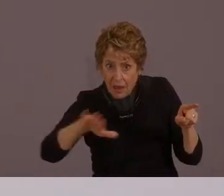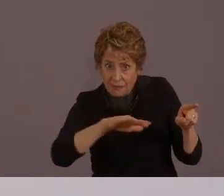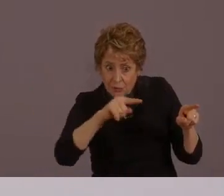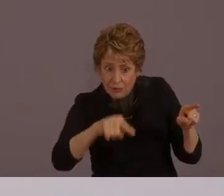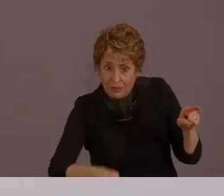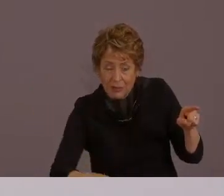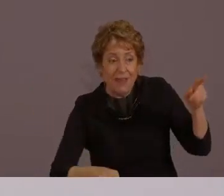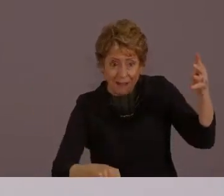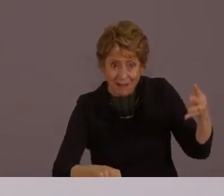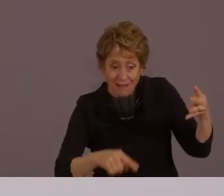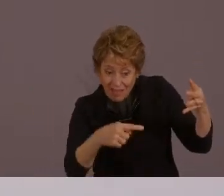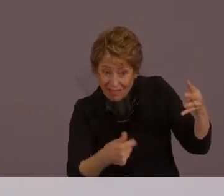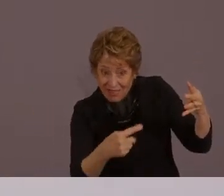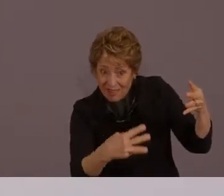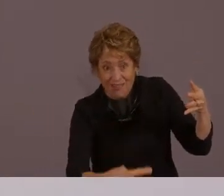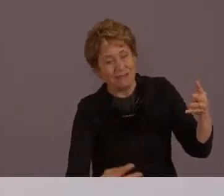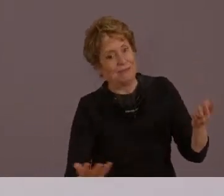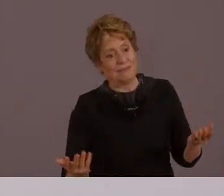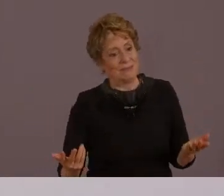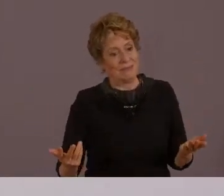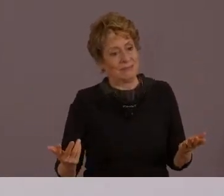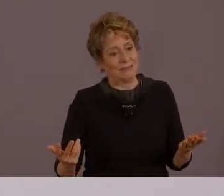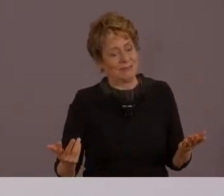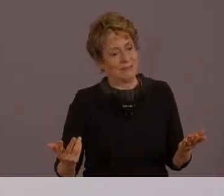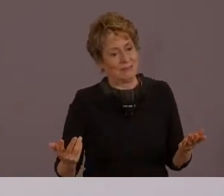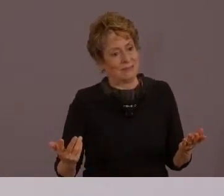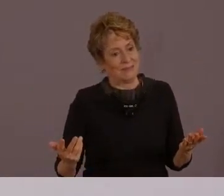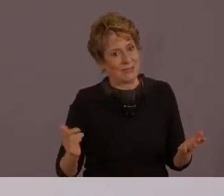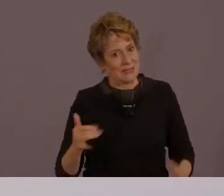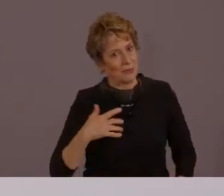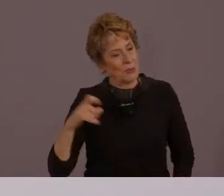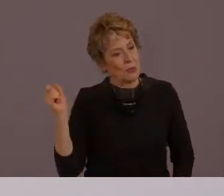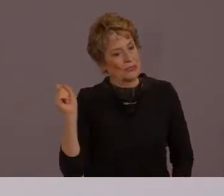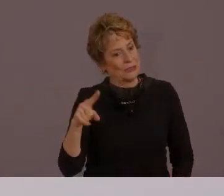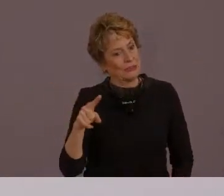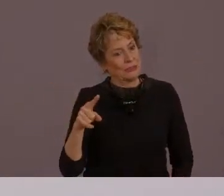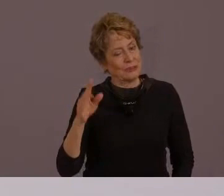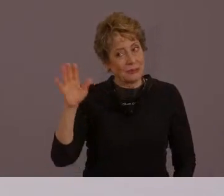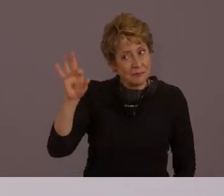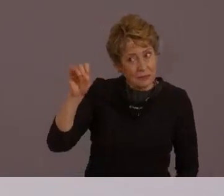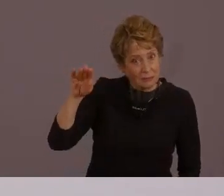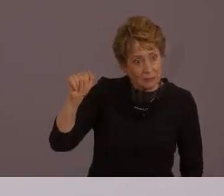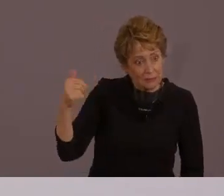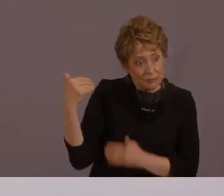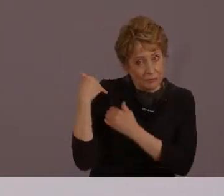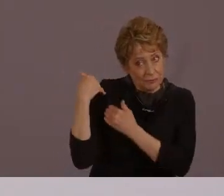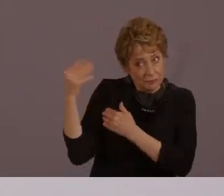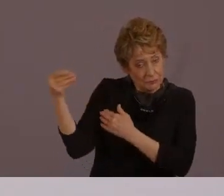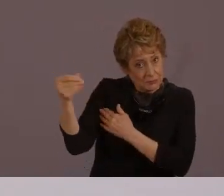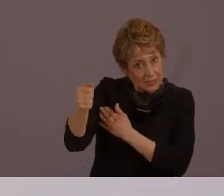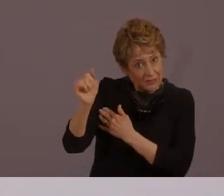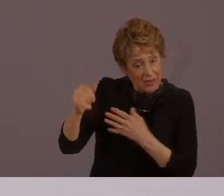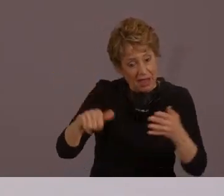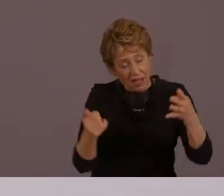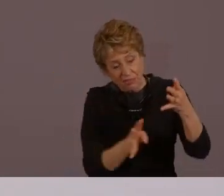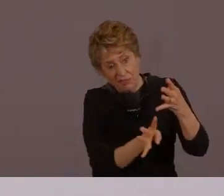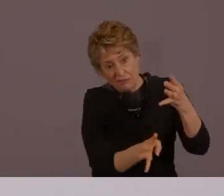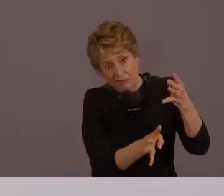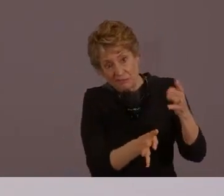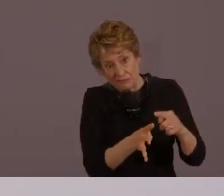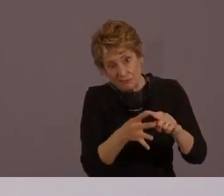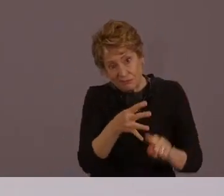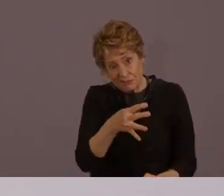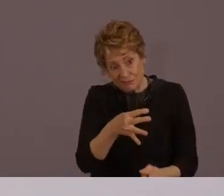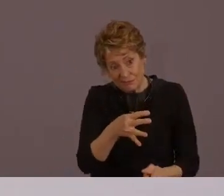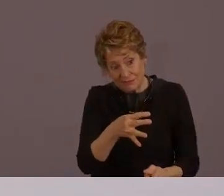be reimbursed? Does FEMA pay for that up front? That would probably be preferable, but those are the types of things that